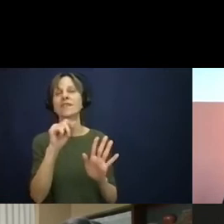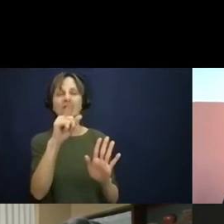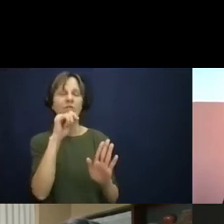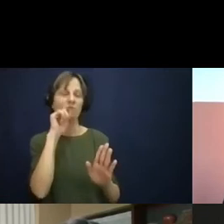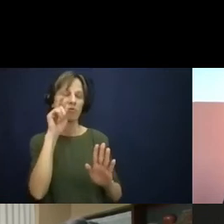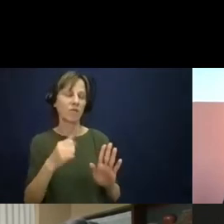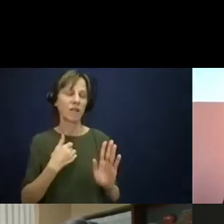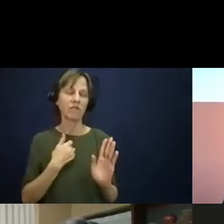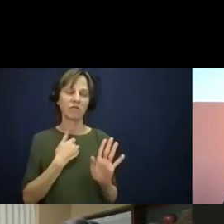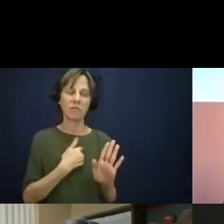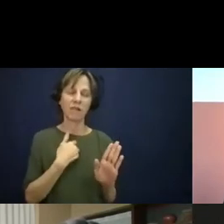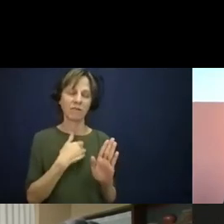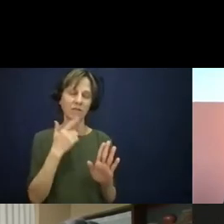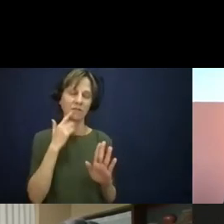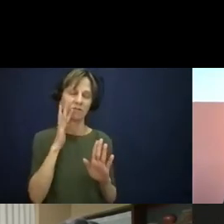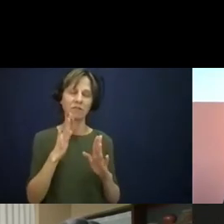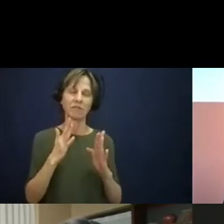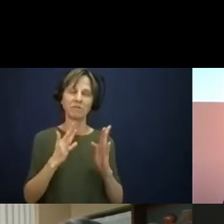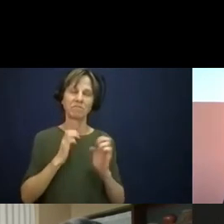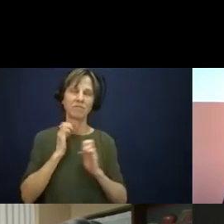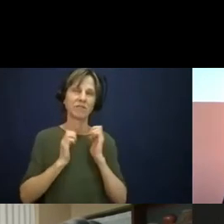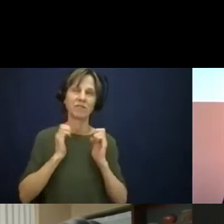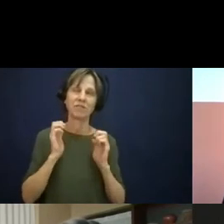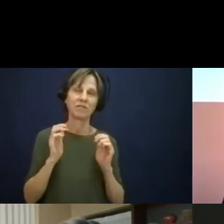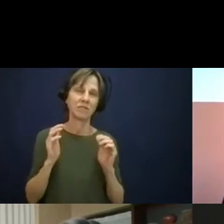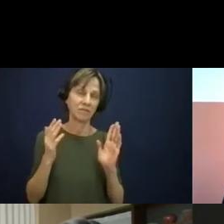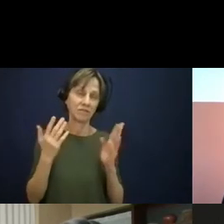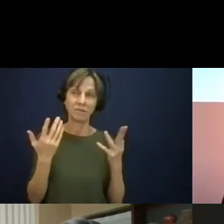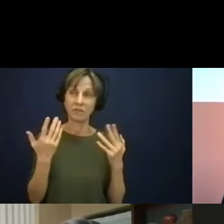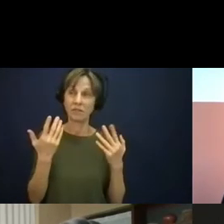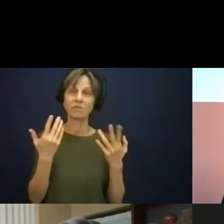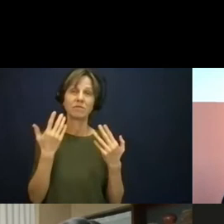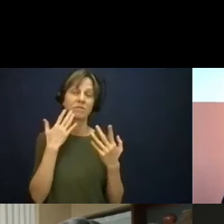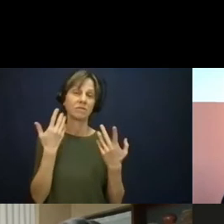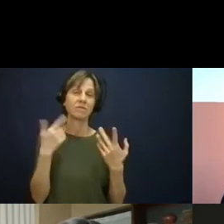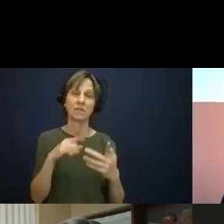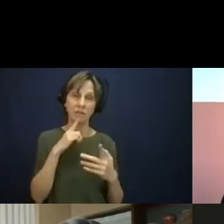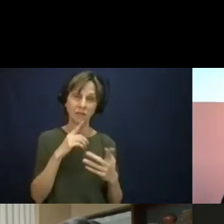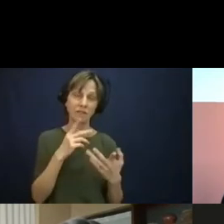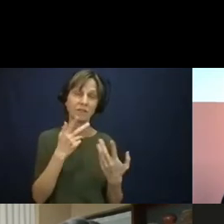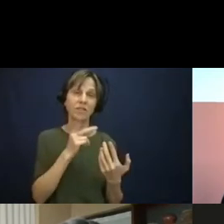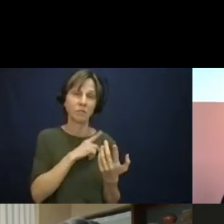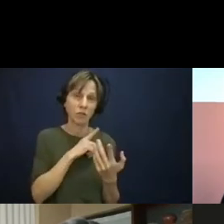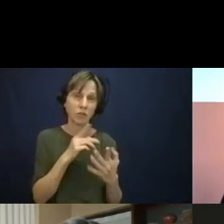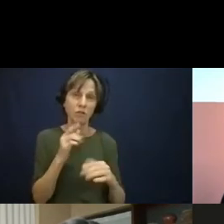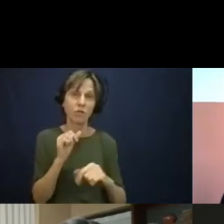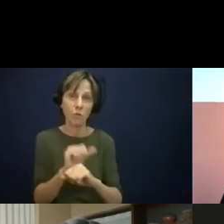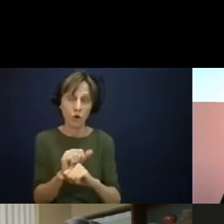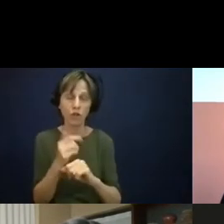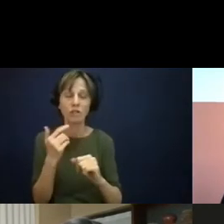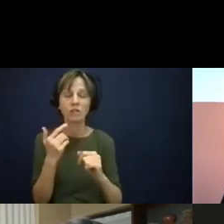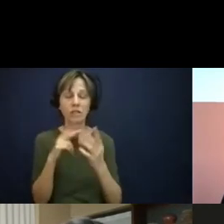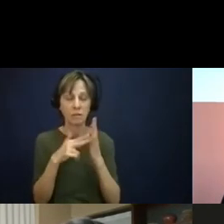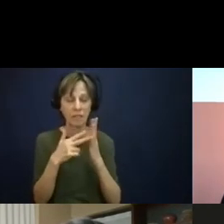apologize for getting emotional. This is deeply held, personal work that means a lot